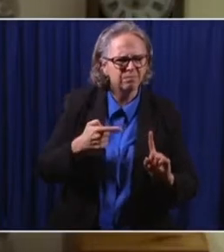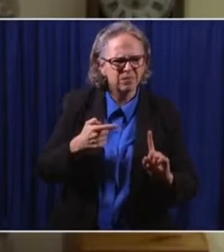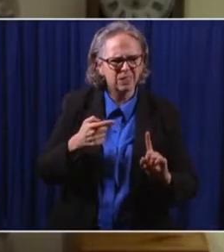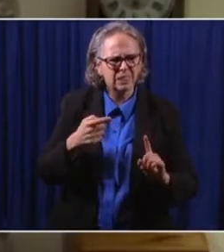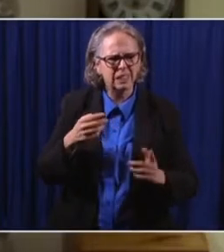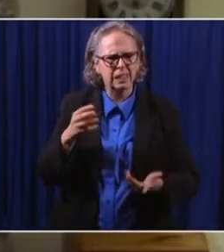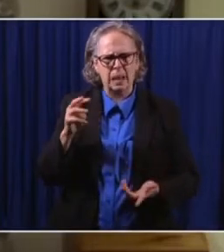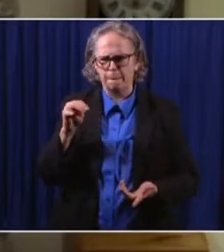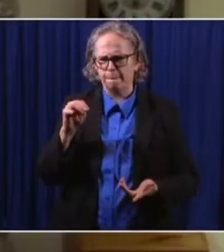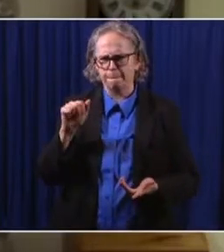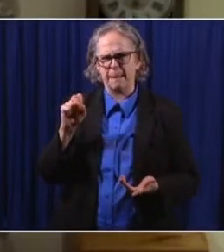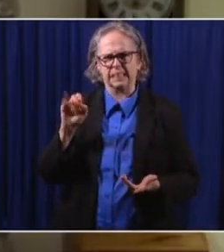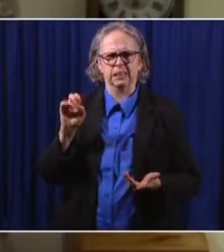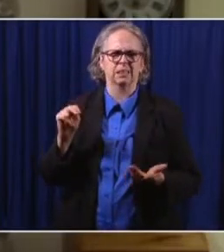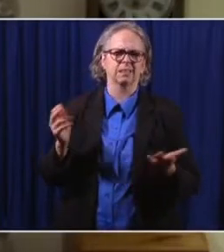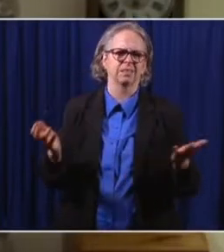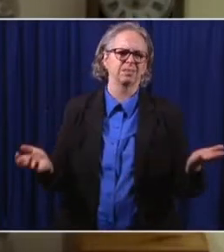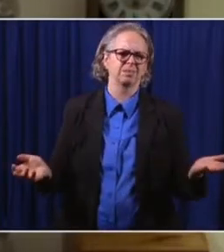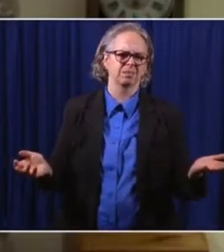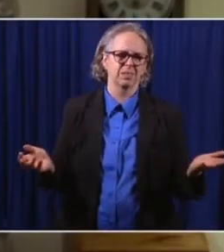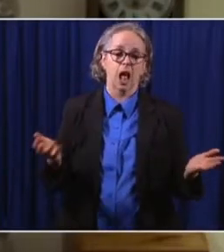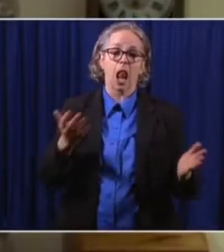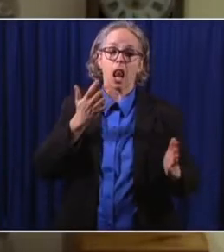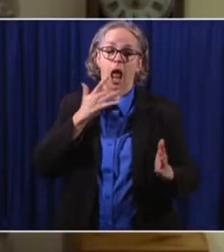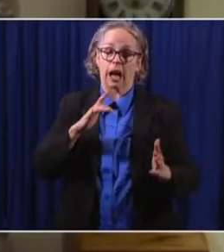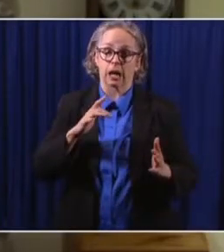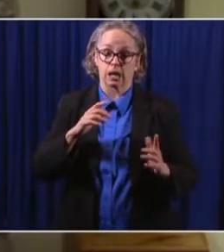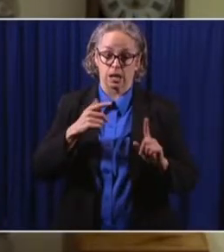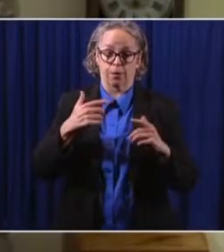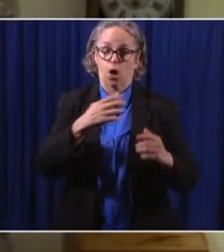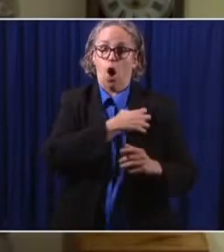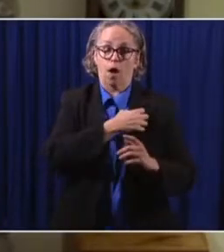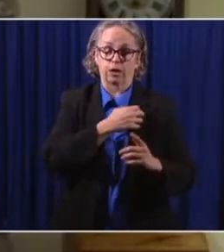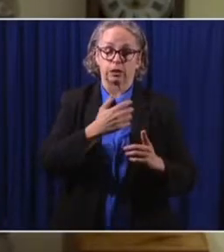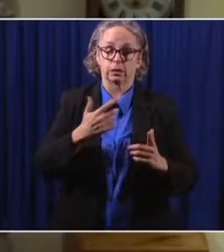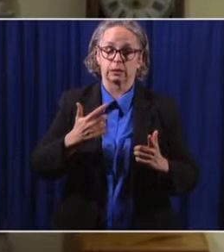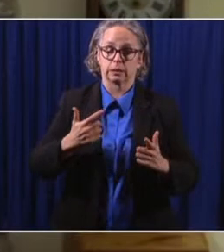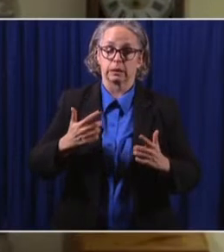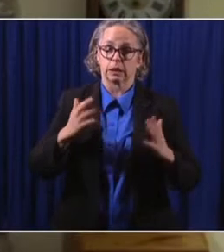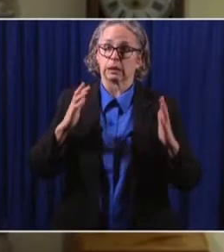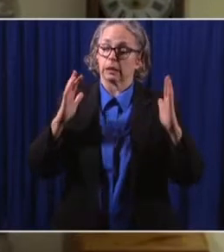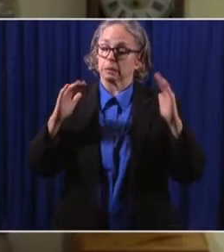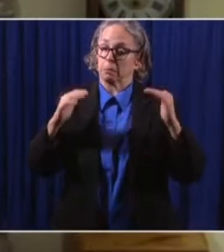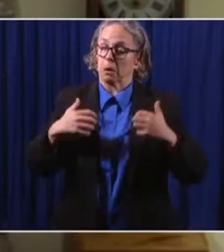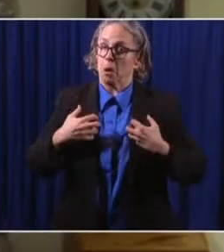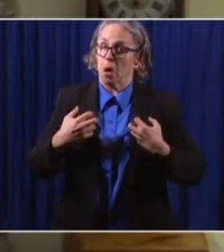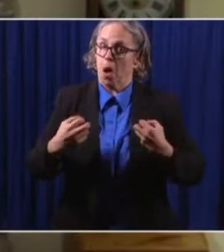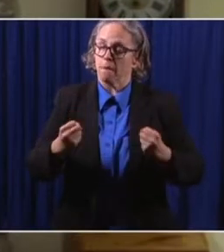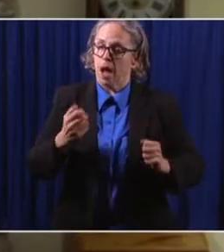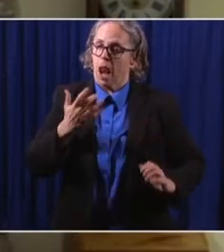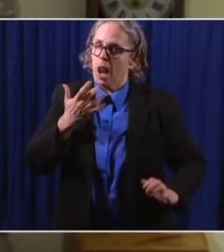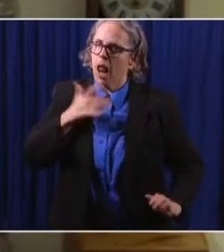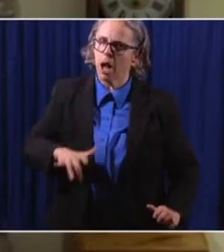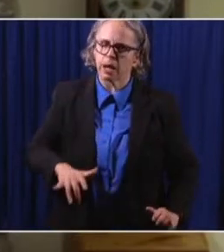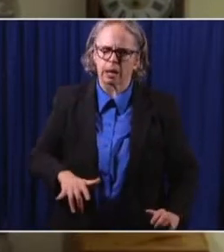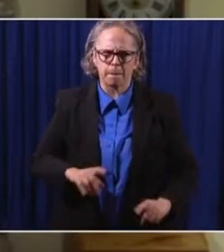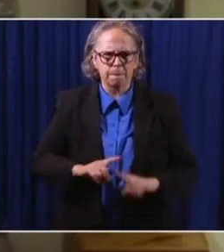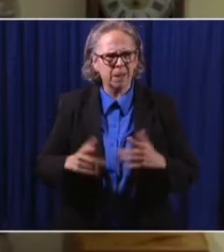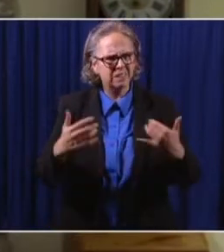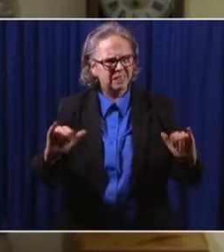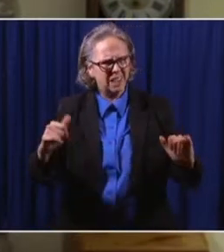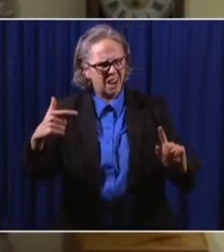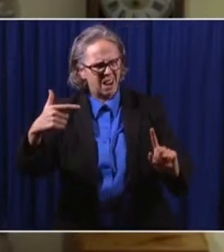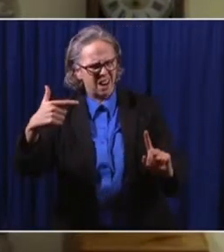Luckily, reports say the officer is expected to recover. Court records show that the suspect was prohibited from carrying a